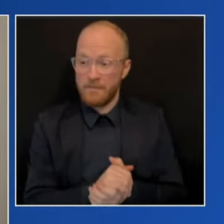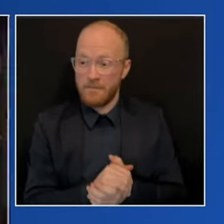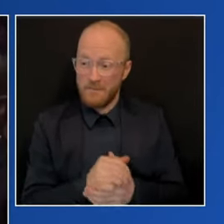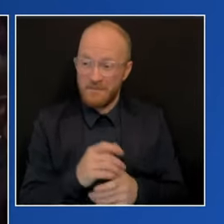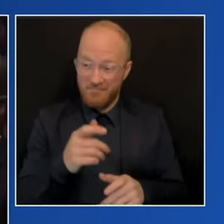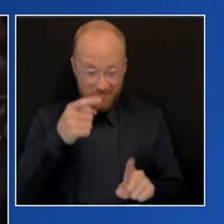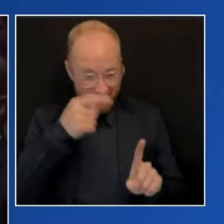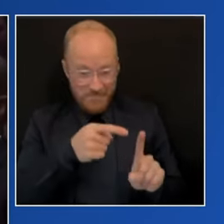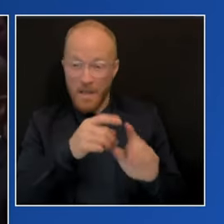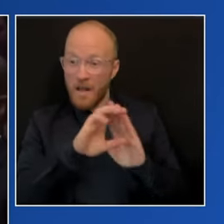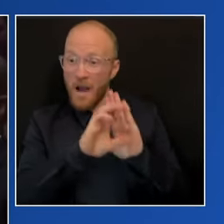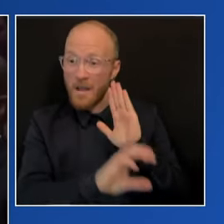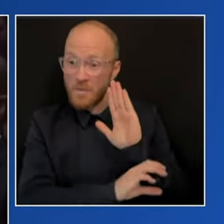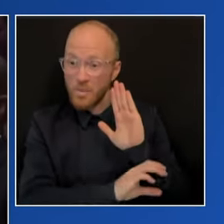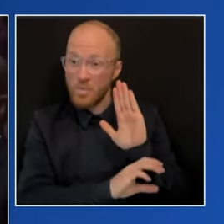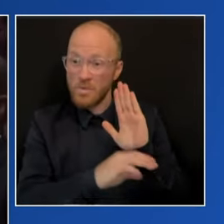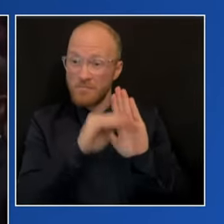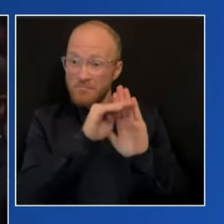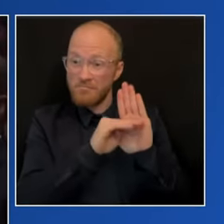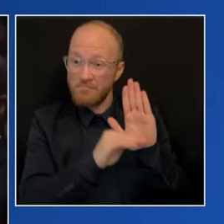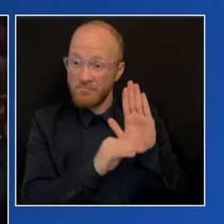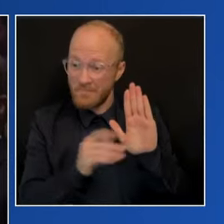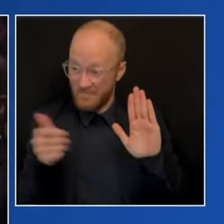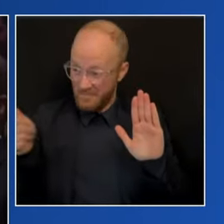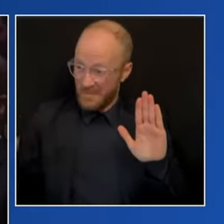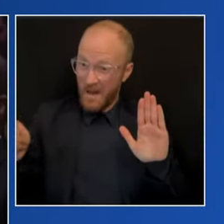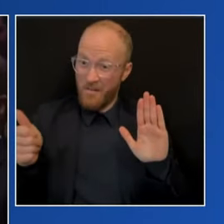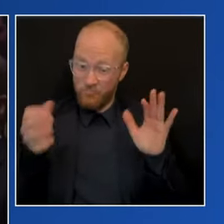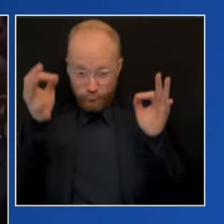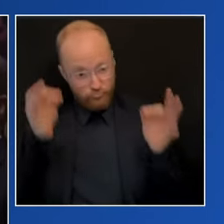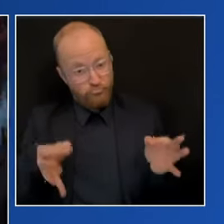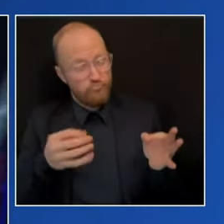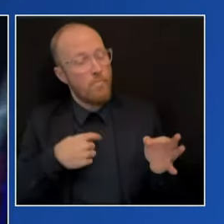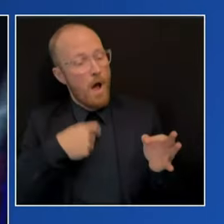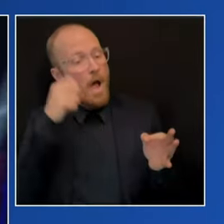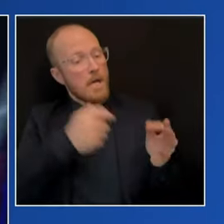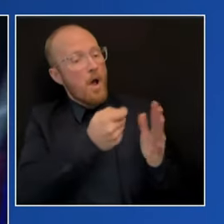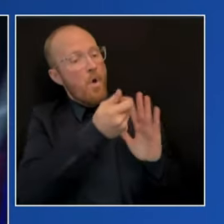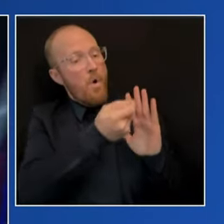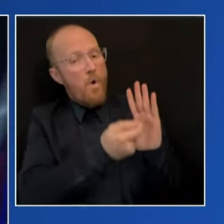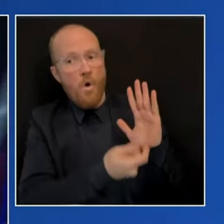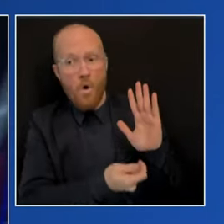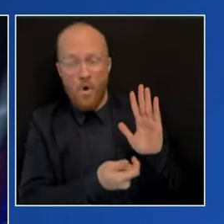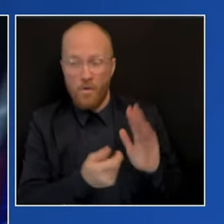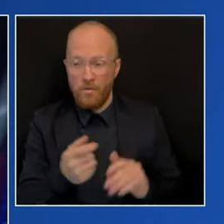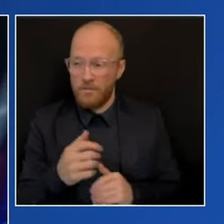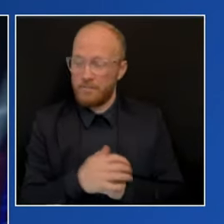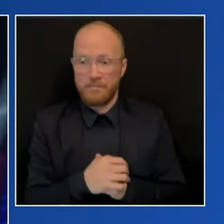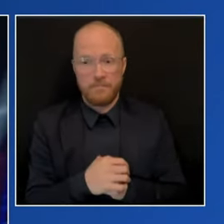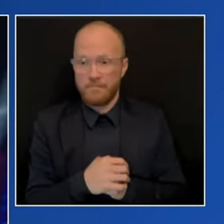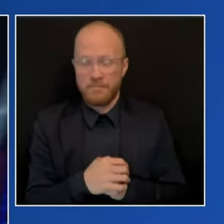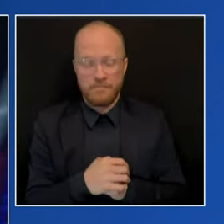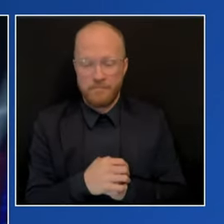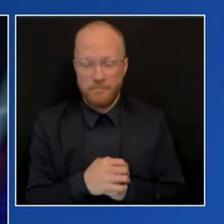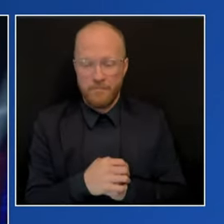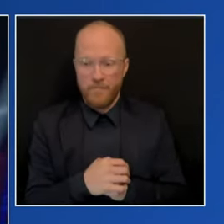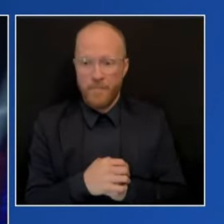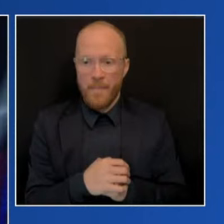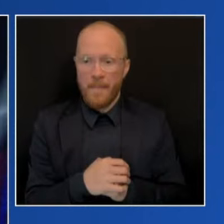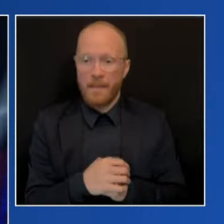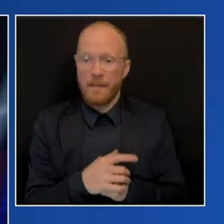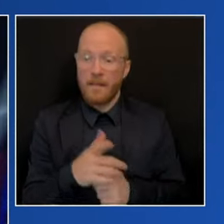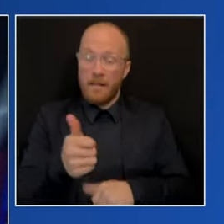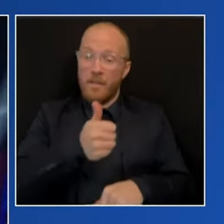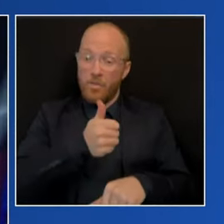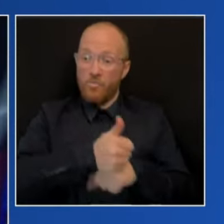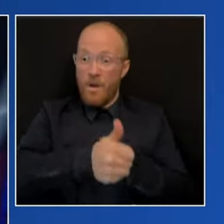Constitution, he could terminate? He's threatened the former chairman of the Joint Chiefs of Staff